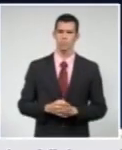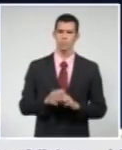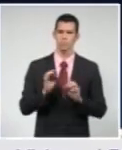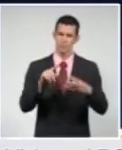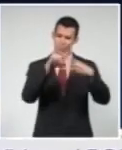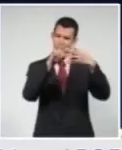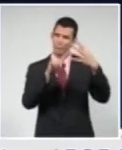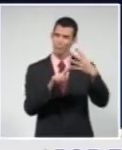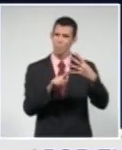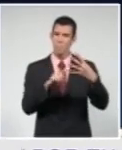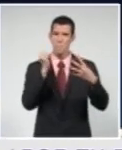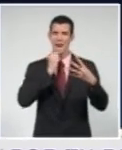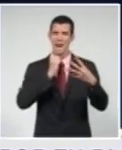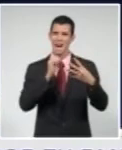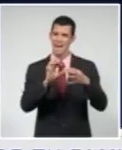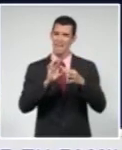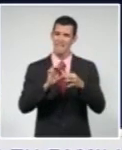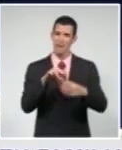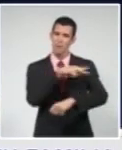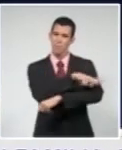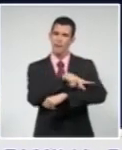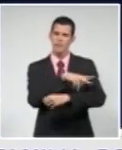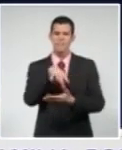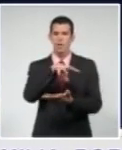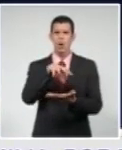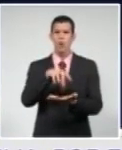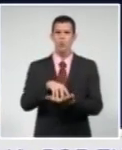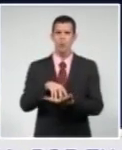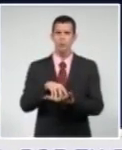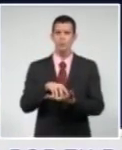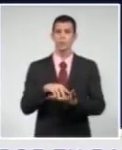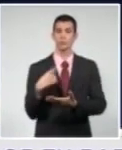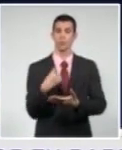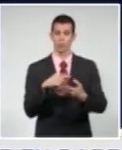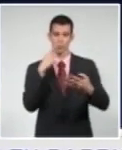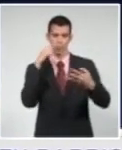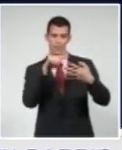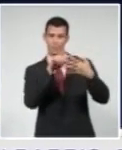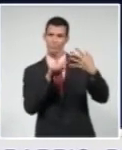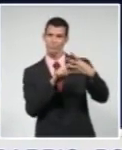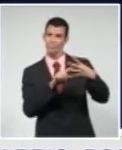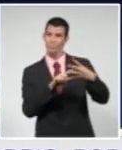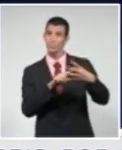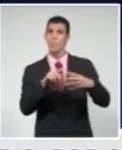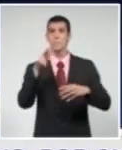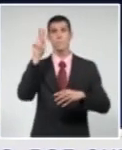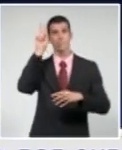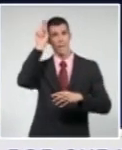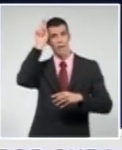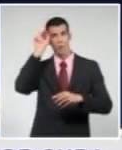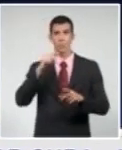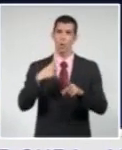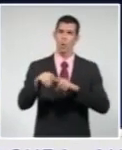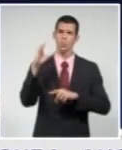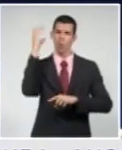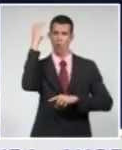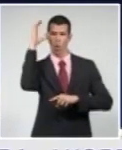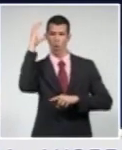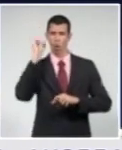and Argentina, in that order. That's why our region is considered the epicenter of the